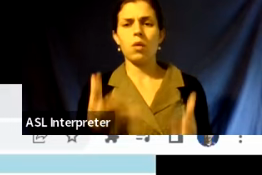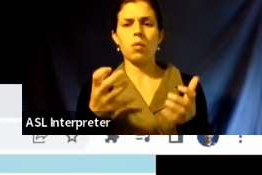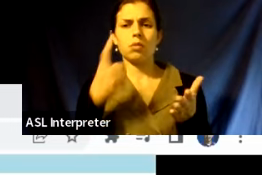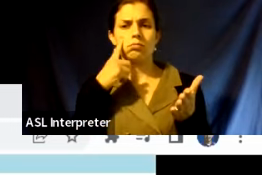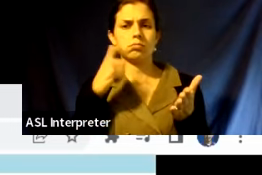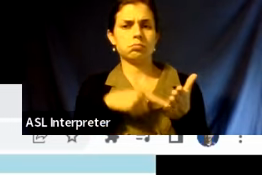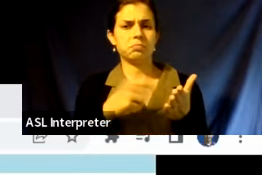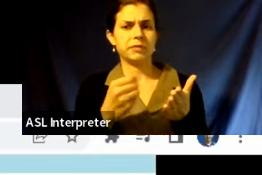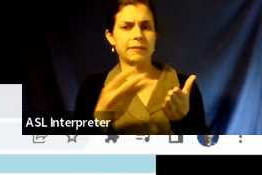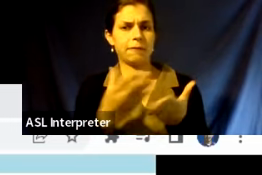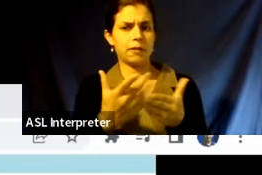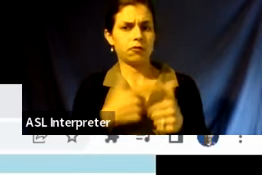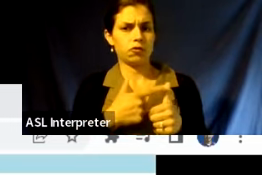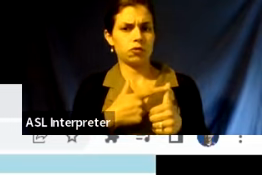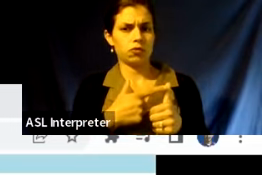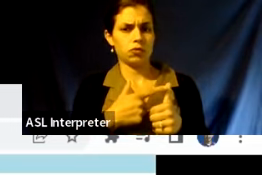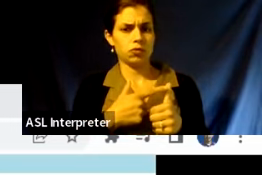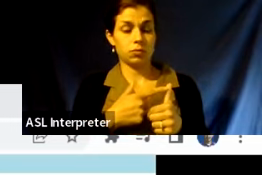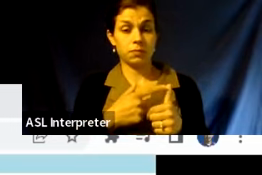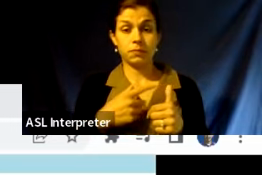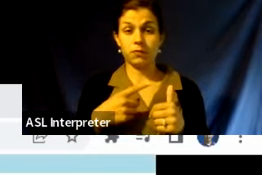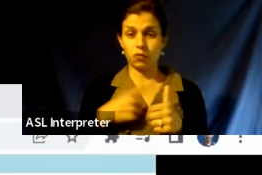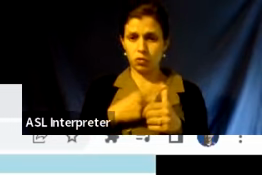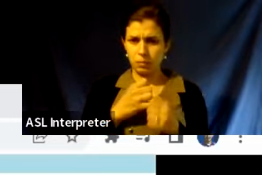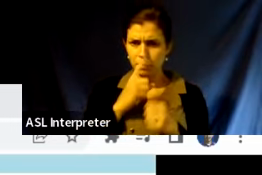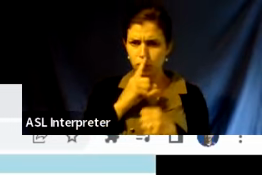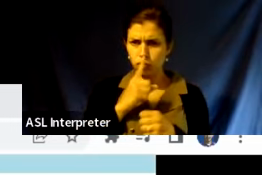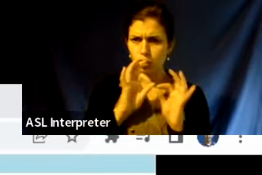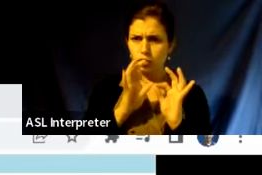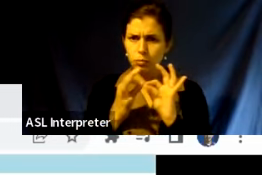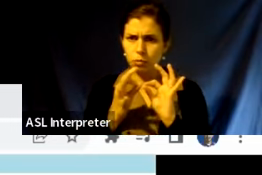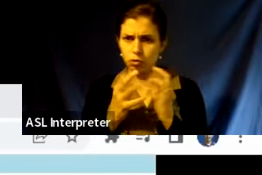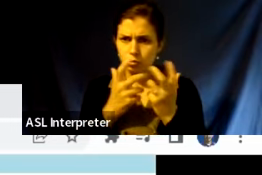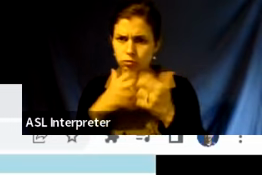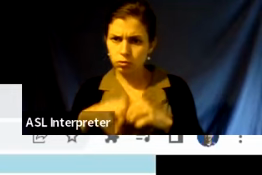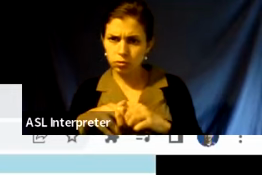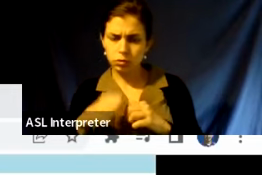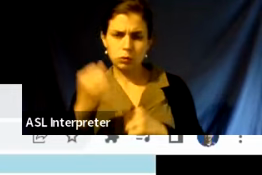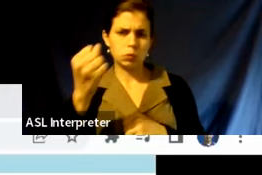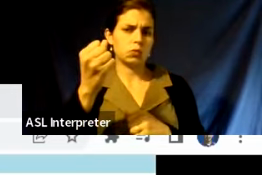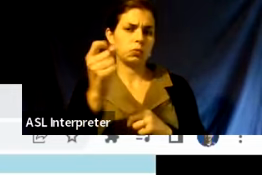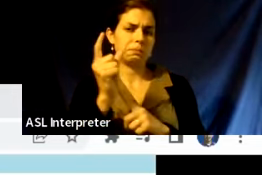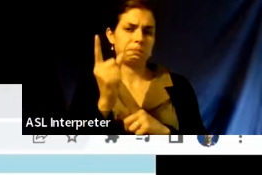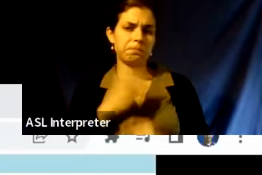let me confirm that our interpretation is working properly. Give me just a moment to do that, please.